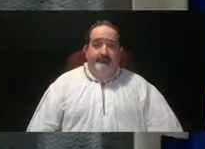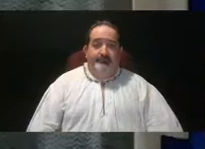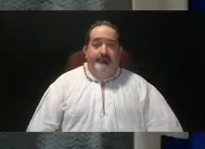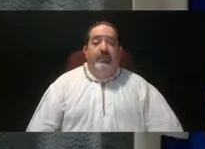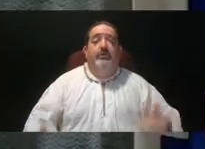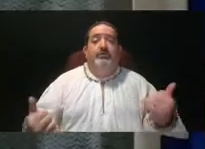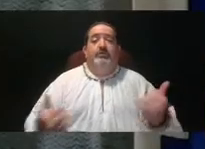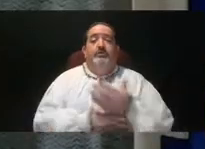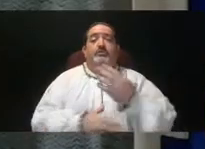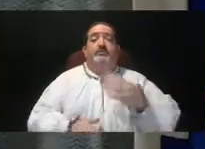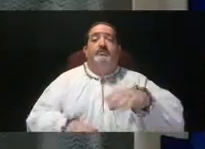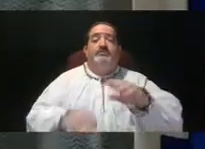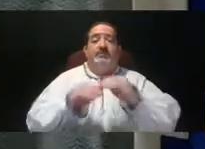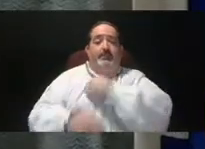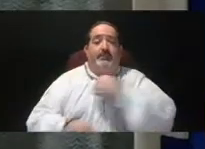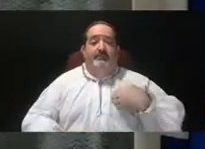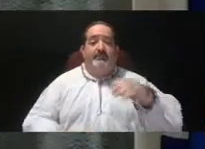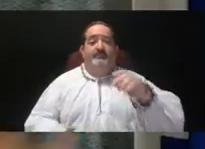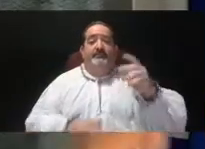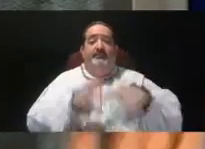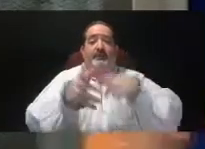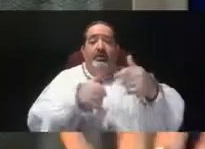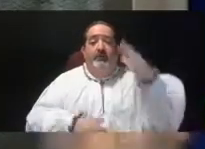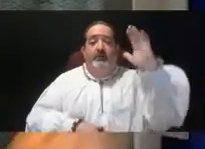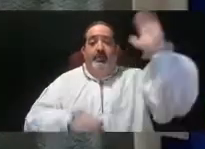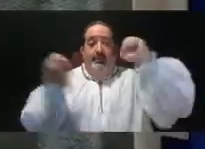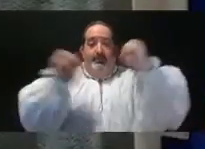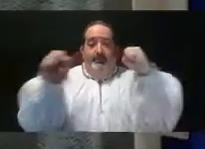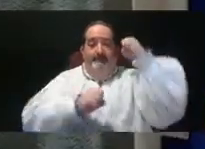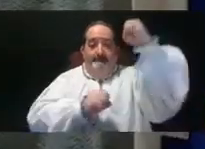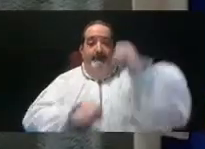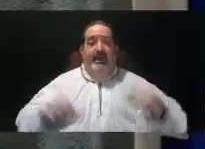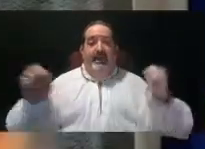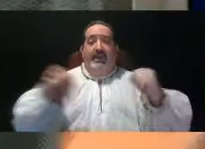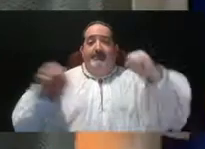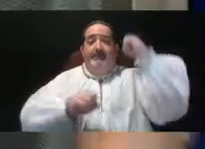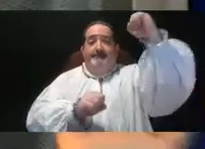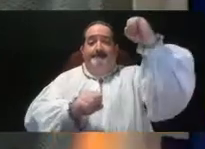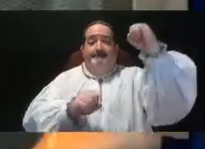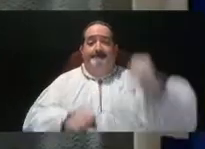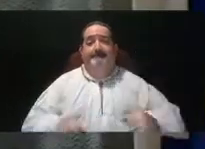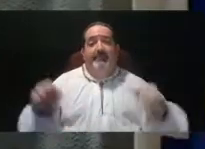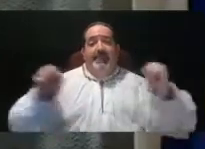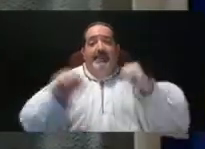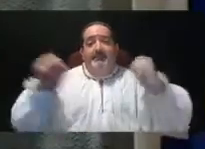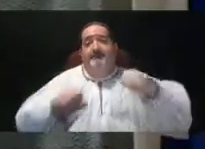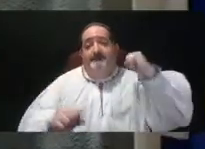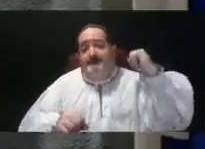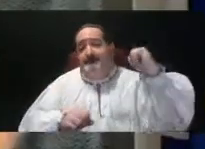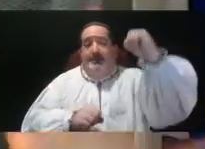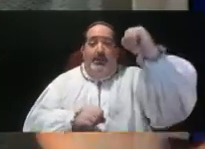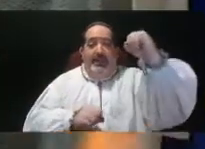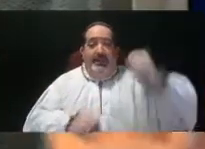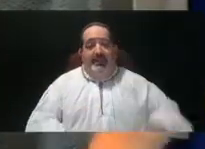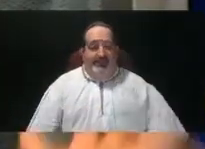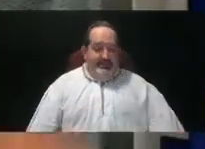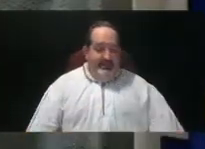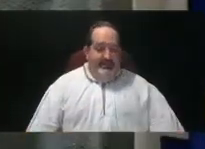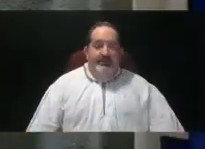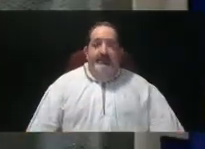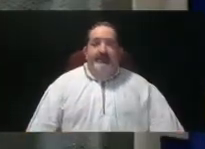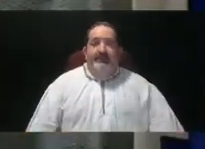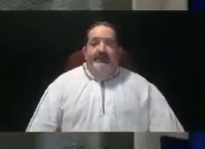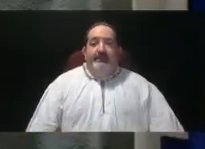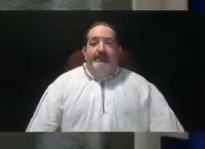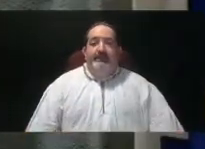For the newest companions of the Harpe Argent, hip hip, hip hip, hip hip.